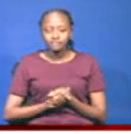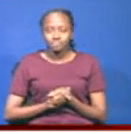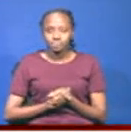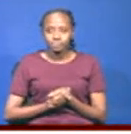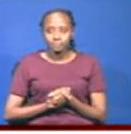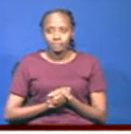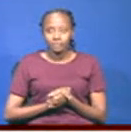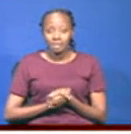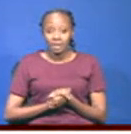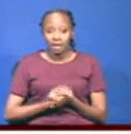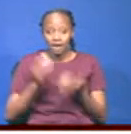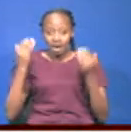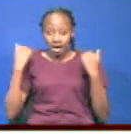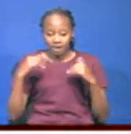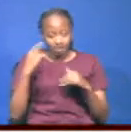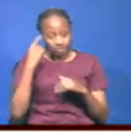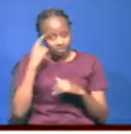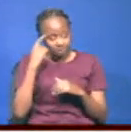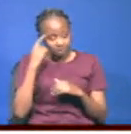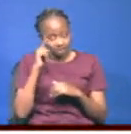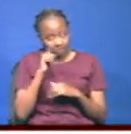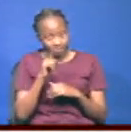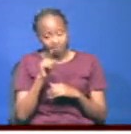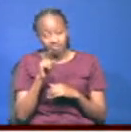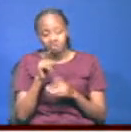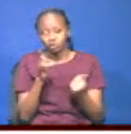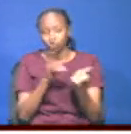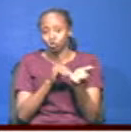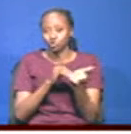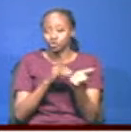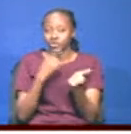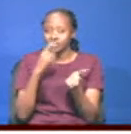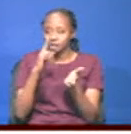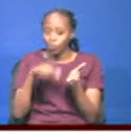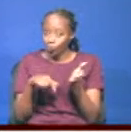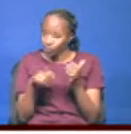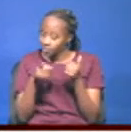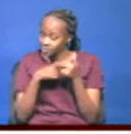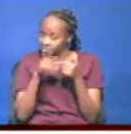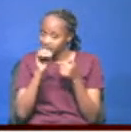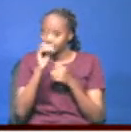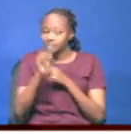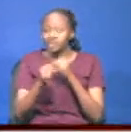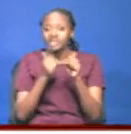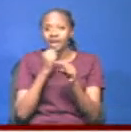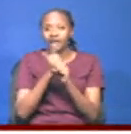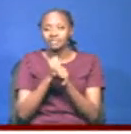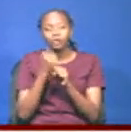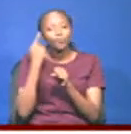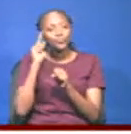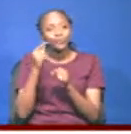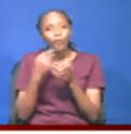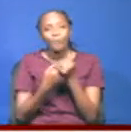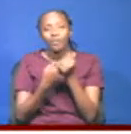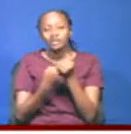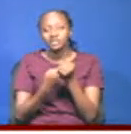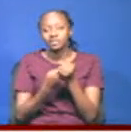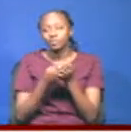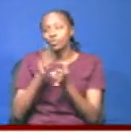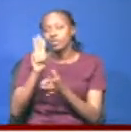I think Dr. had already said 60 years of partnership with WHO, and we're proud of